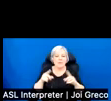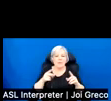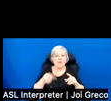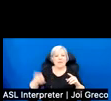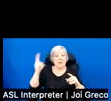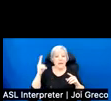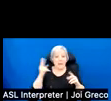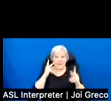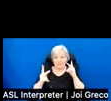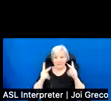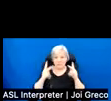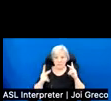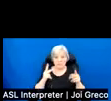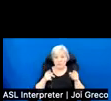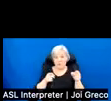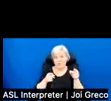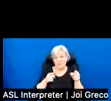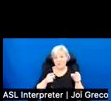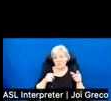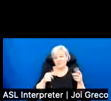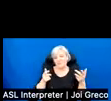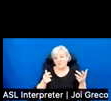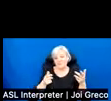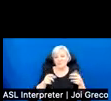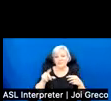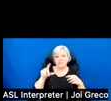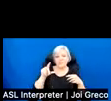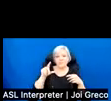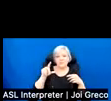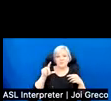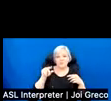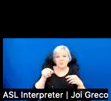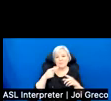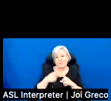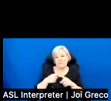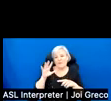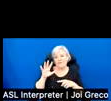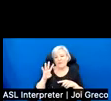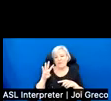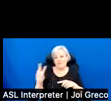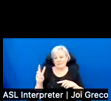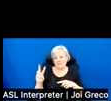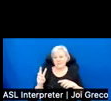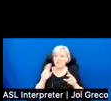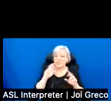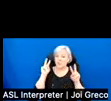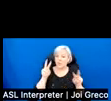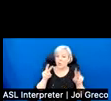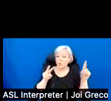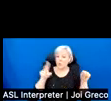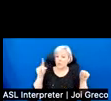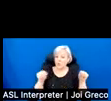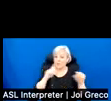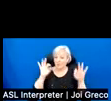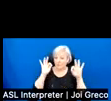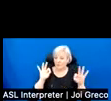acuity achieved in this particular case is 20 by 546. So you're aiming for a 20 by 20 if you've got perfect vision. I don't know